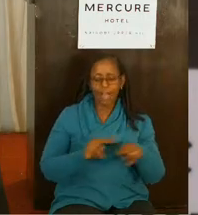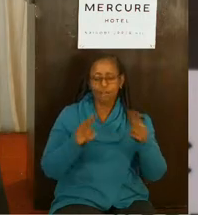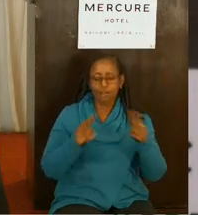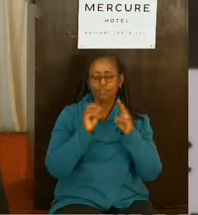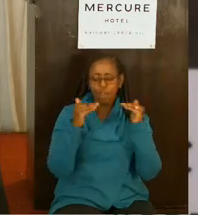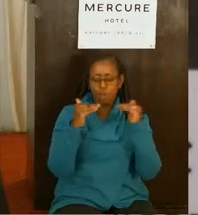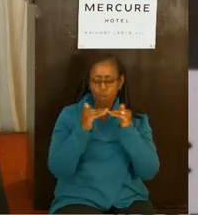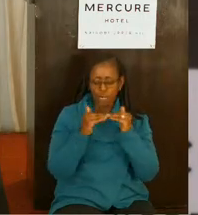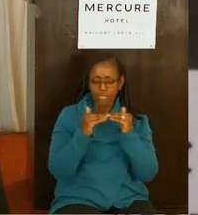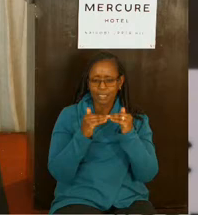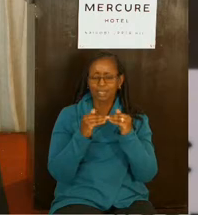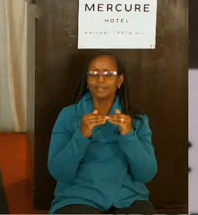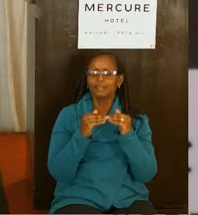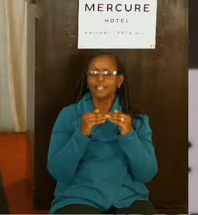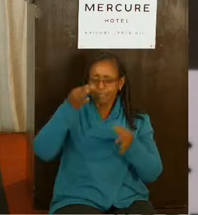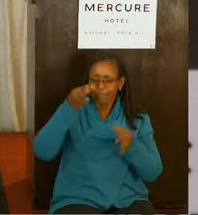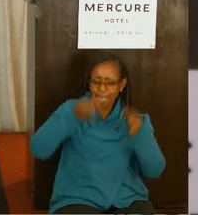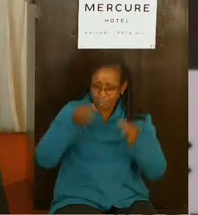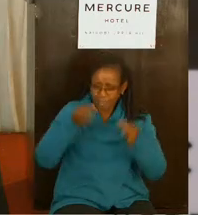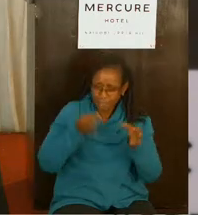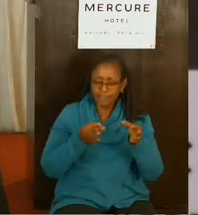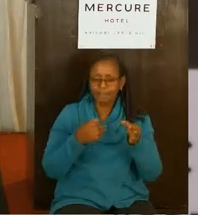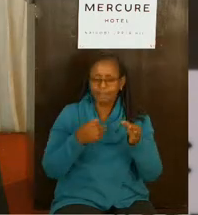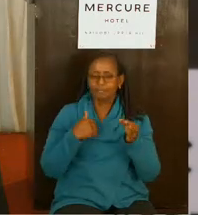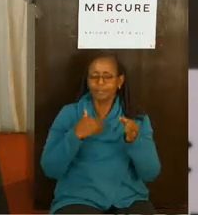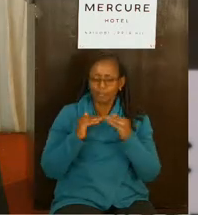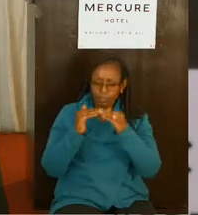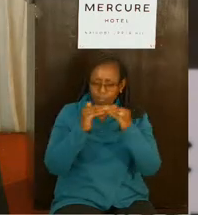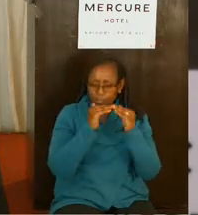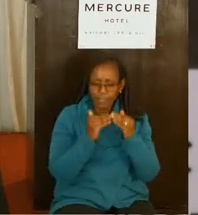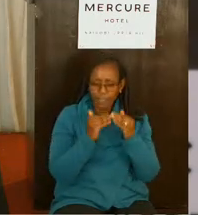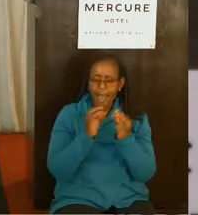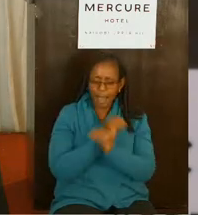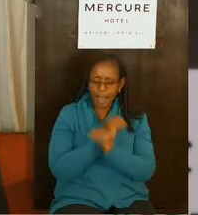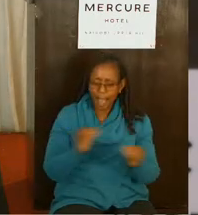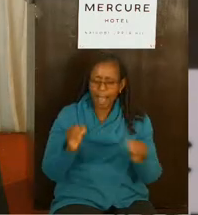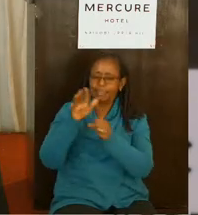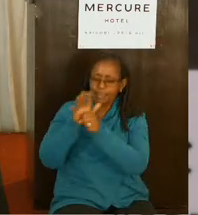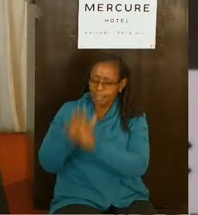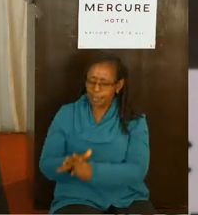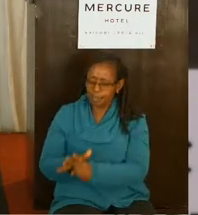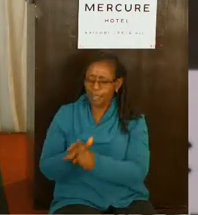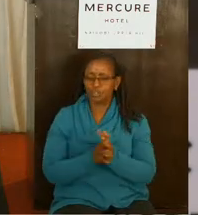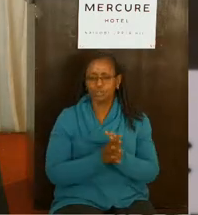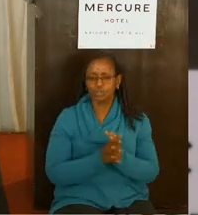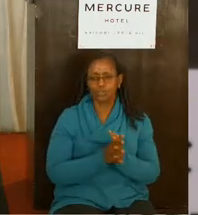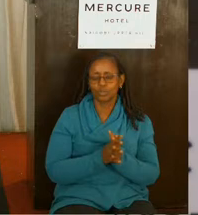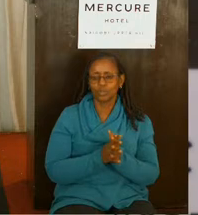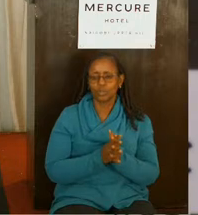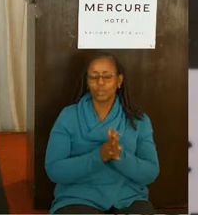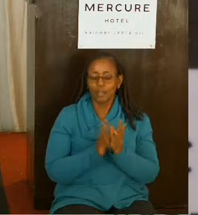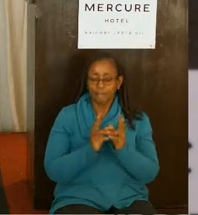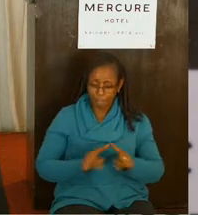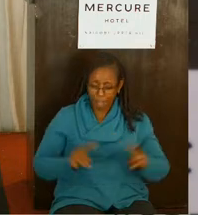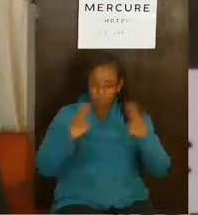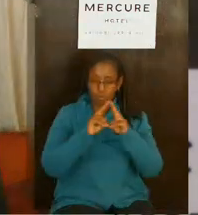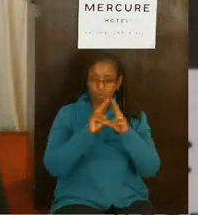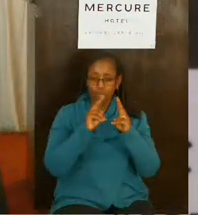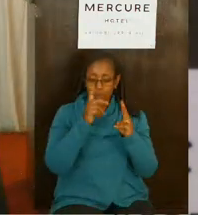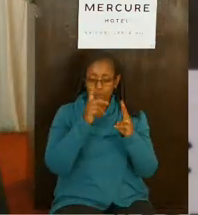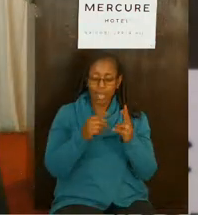Justice non-discrimination yes they're principles the curriculum framework has that but the values we are